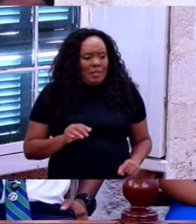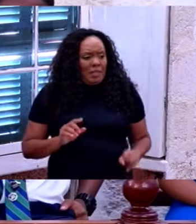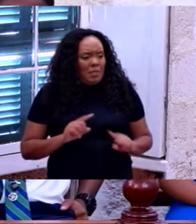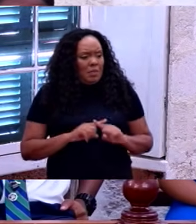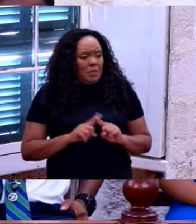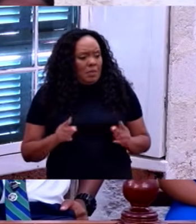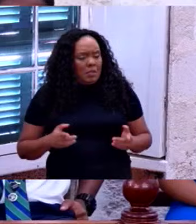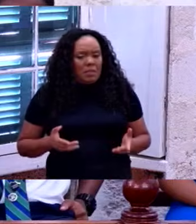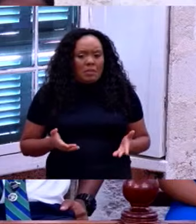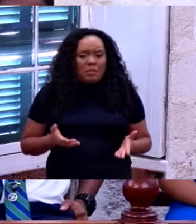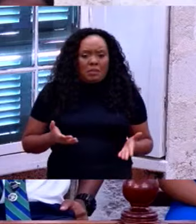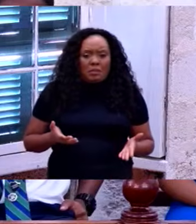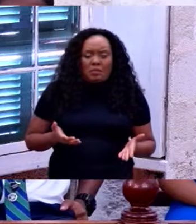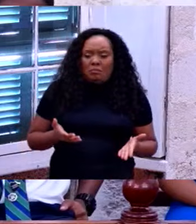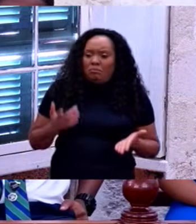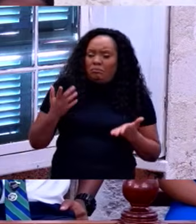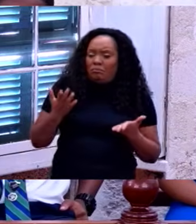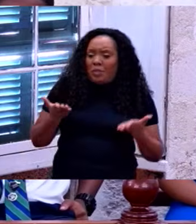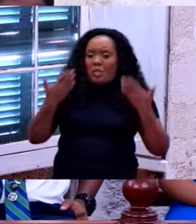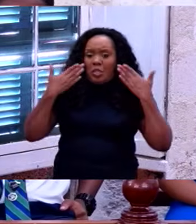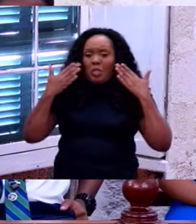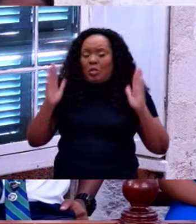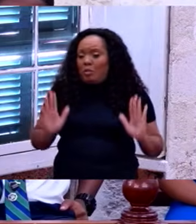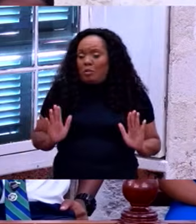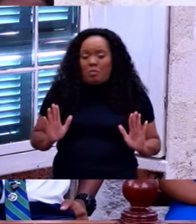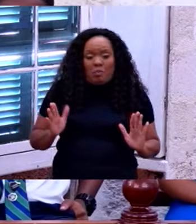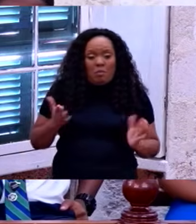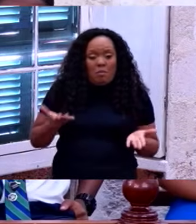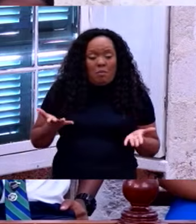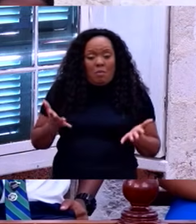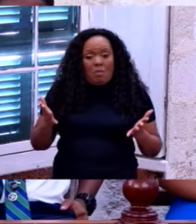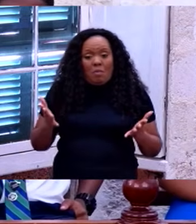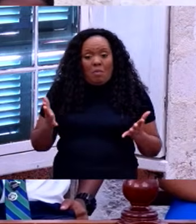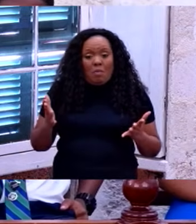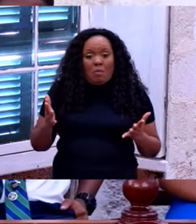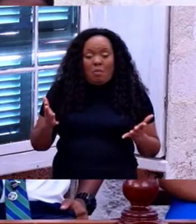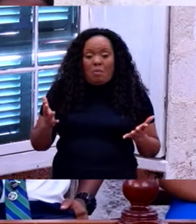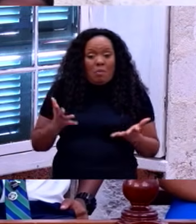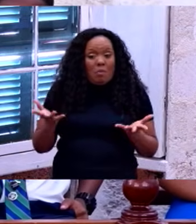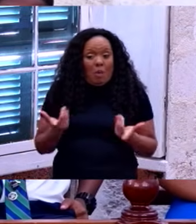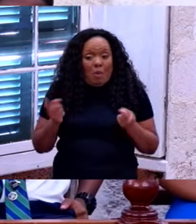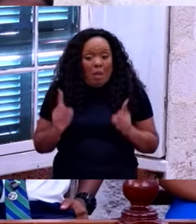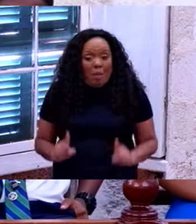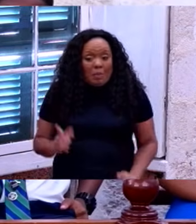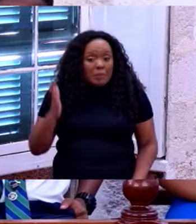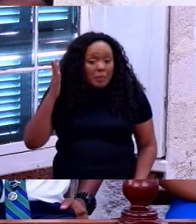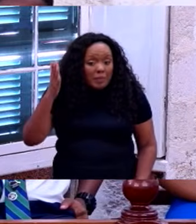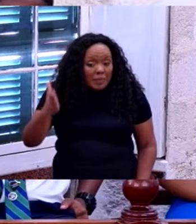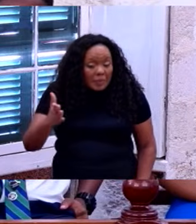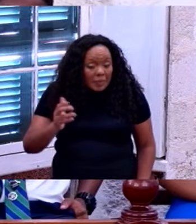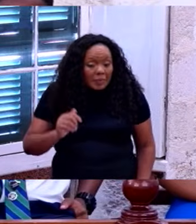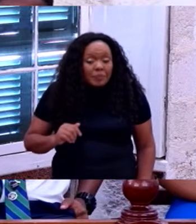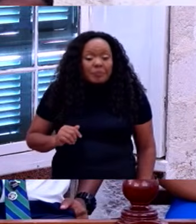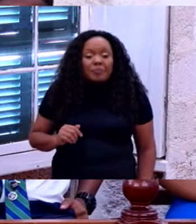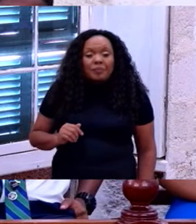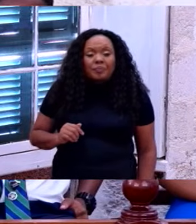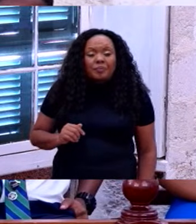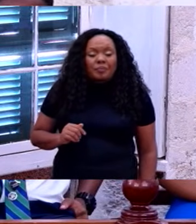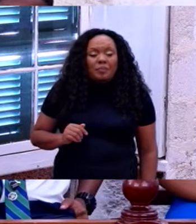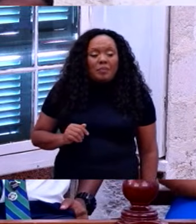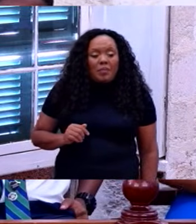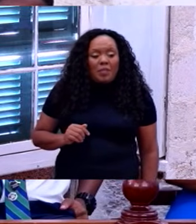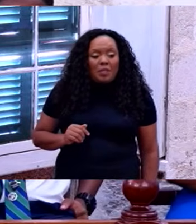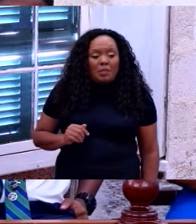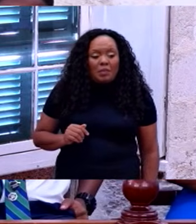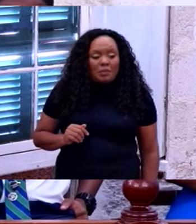you, tomorrow for me, all that stuff goes up, goes down eventually. And we now have a situation where this Speaker, who is